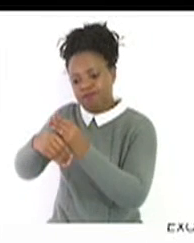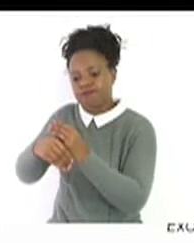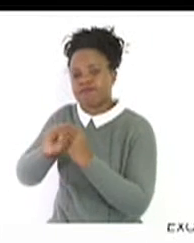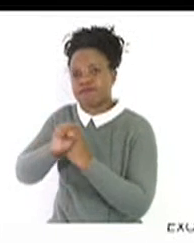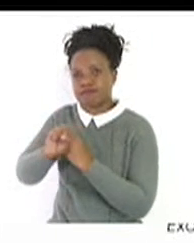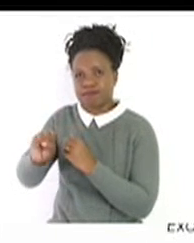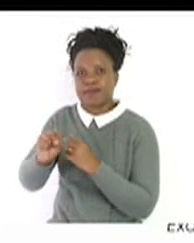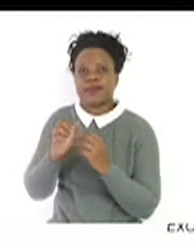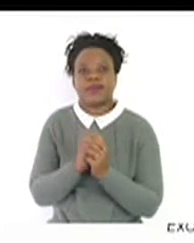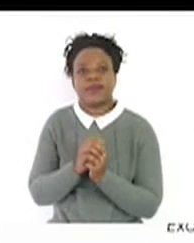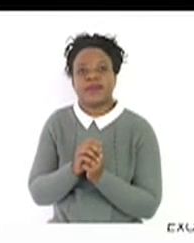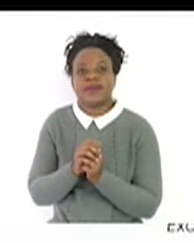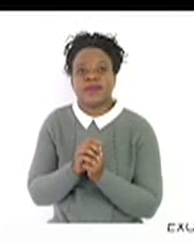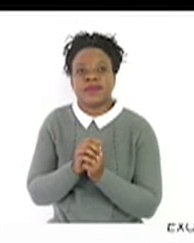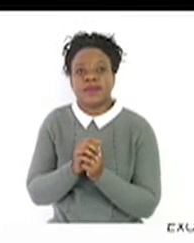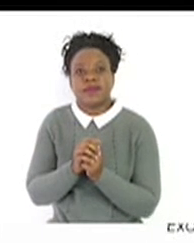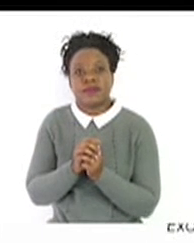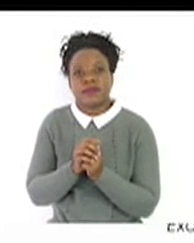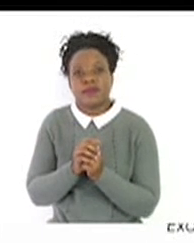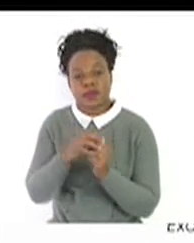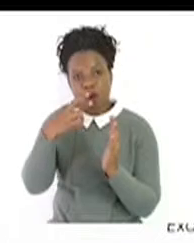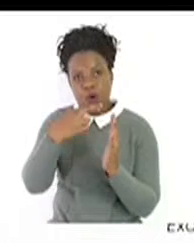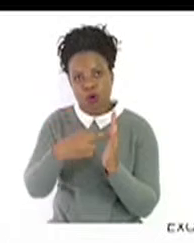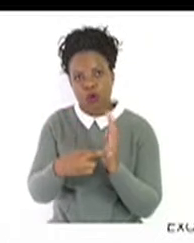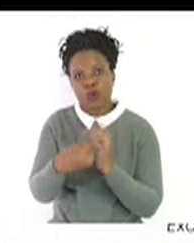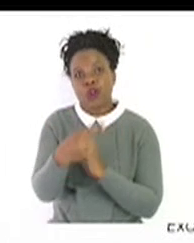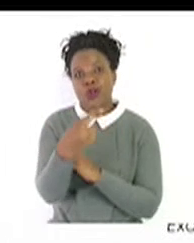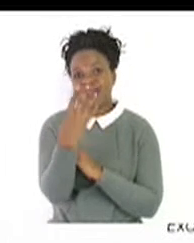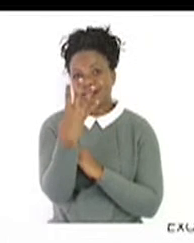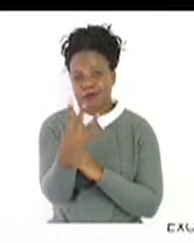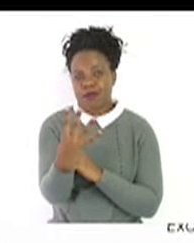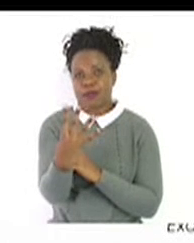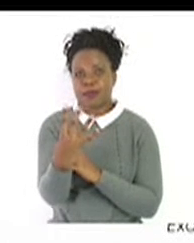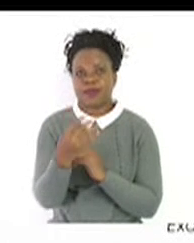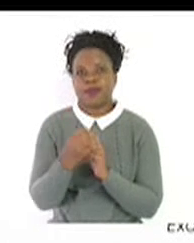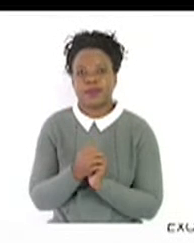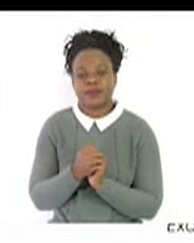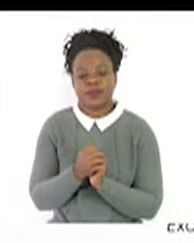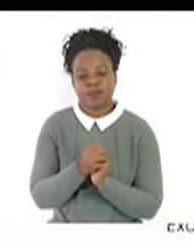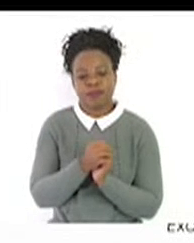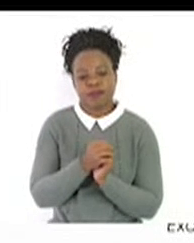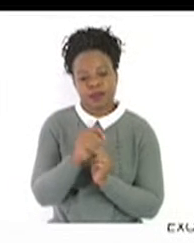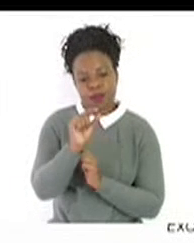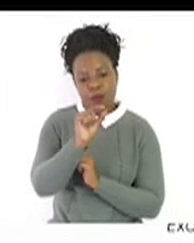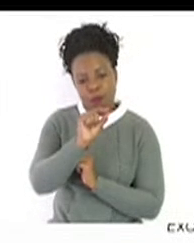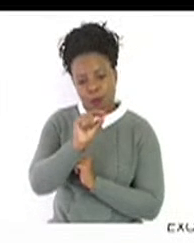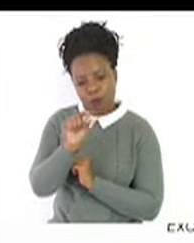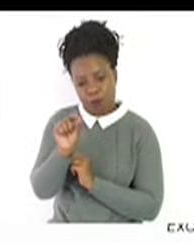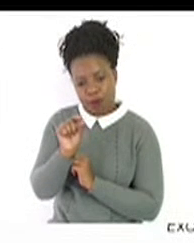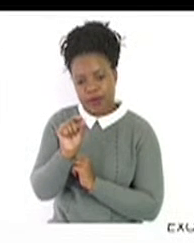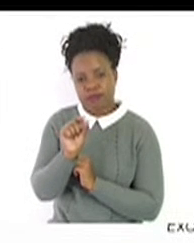Let's go to rule number 4, still on page 3. If the word